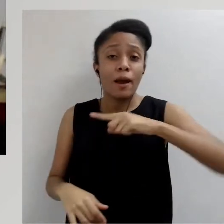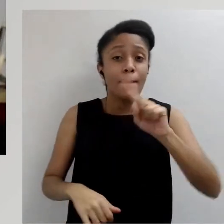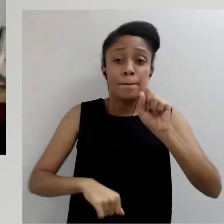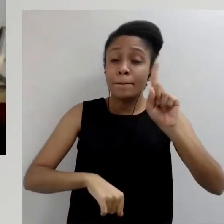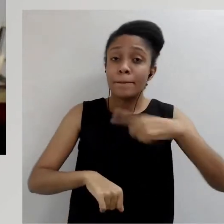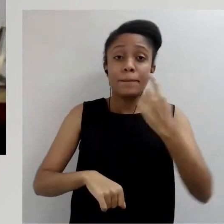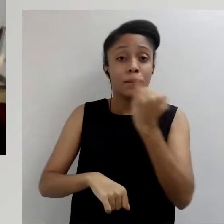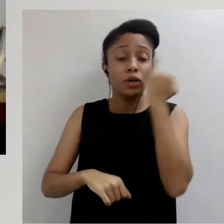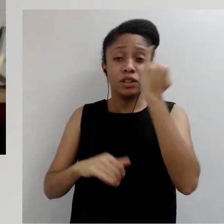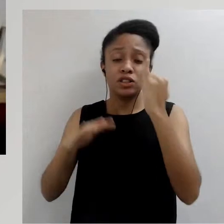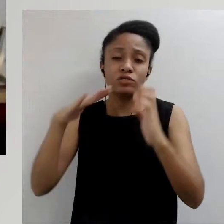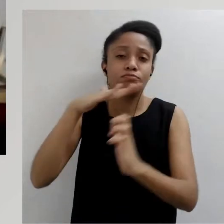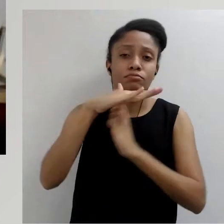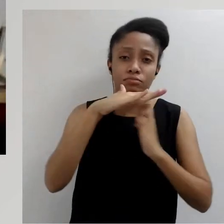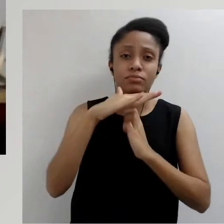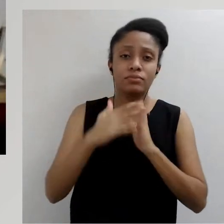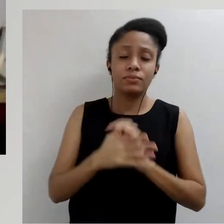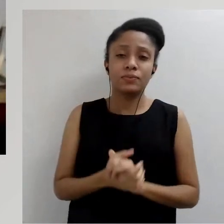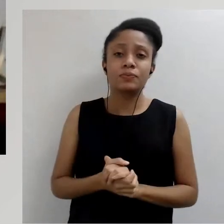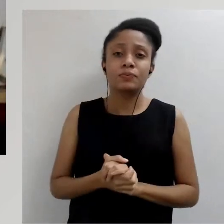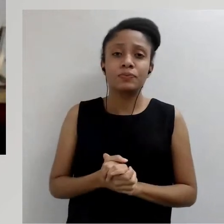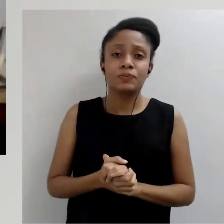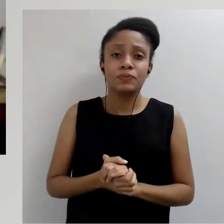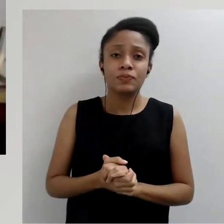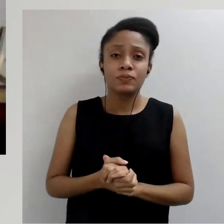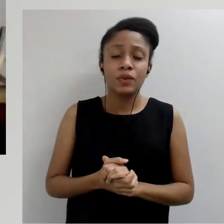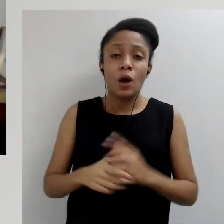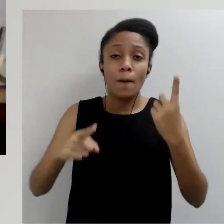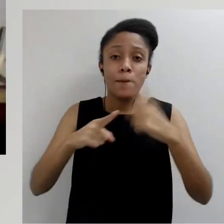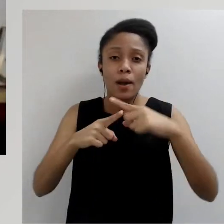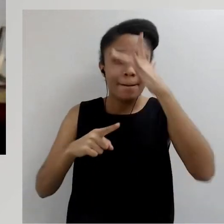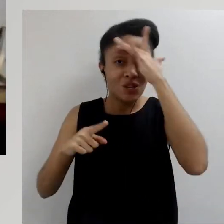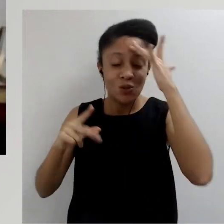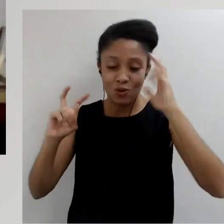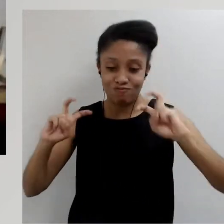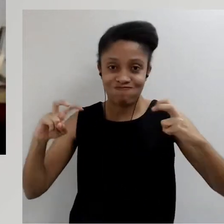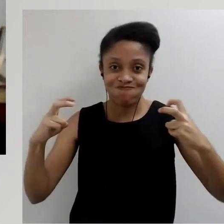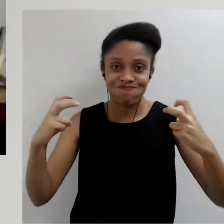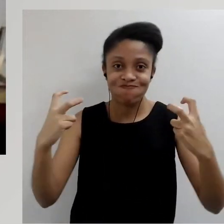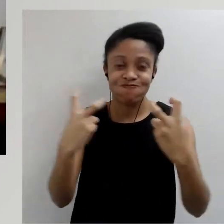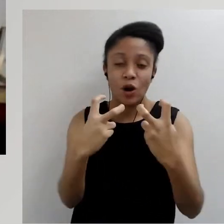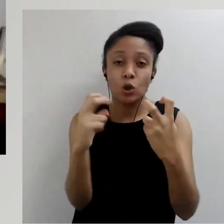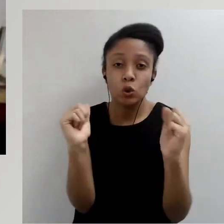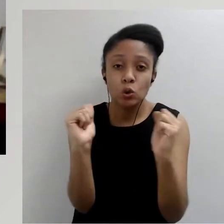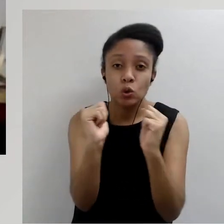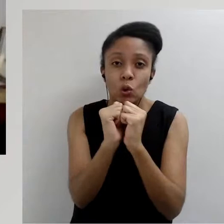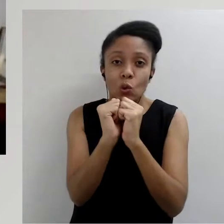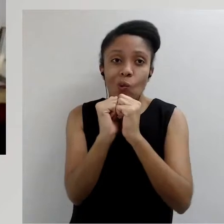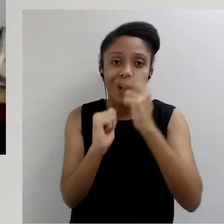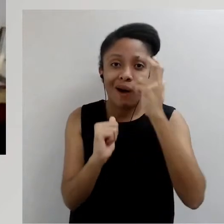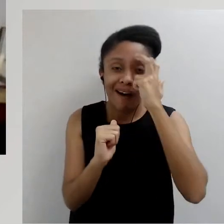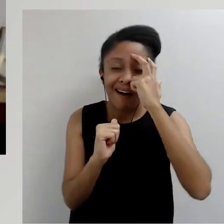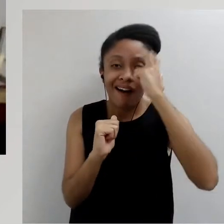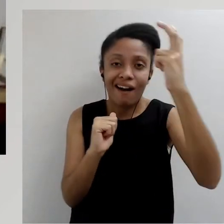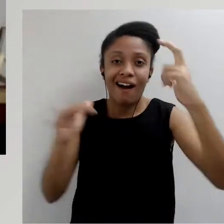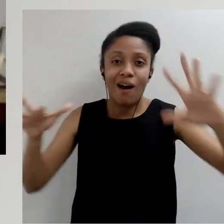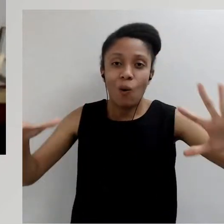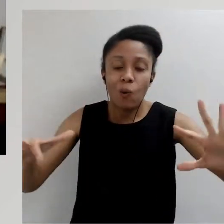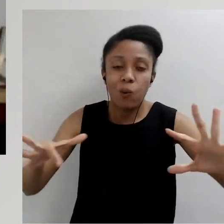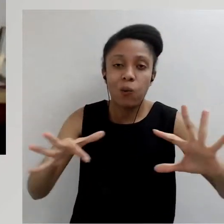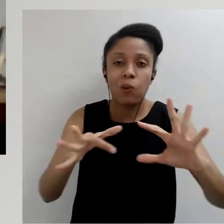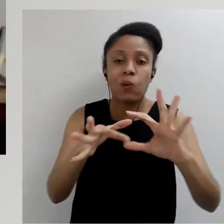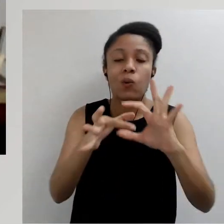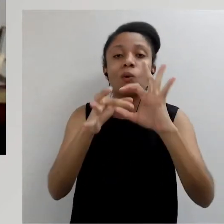most important points of our companies, because we know that many heads thinks better, and